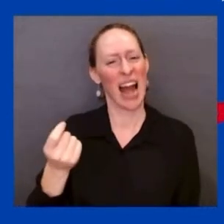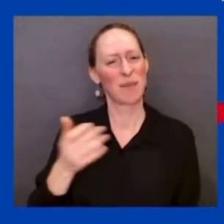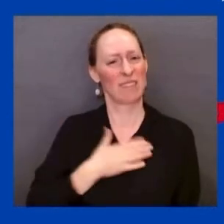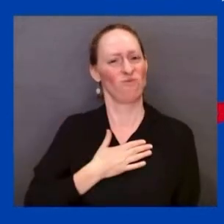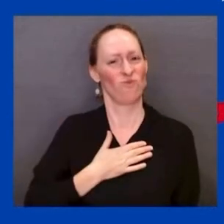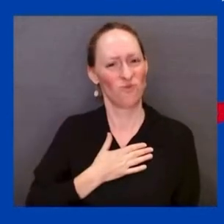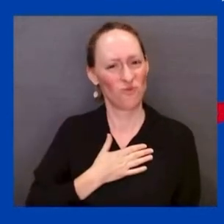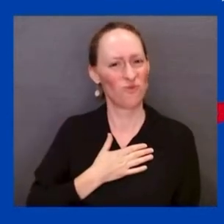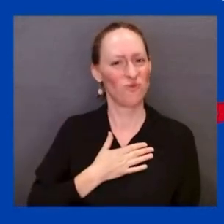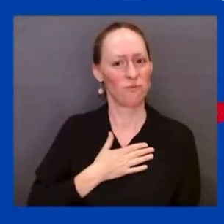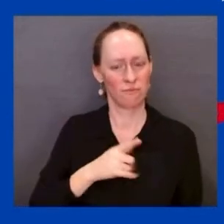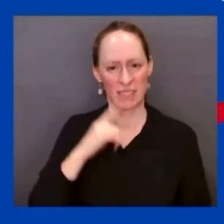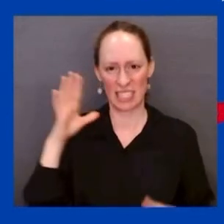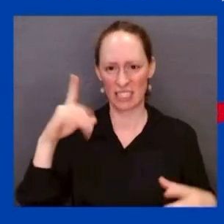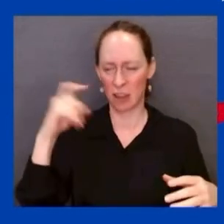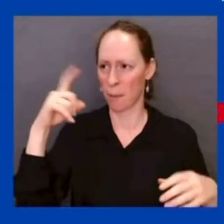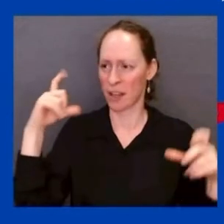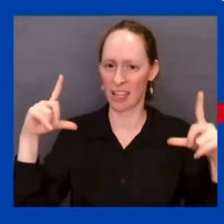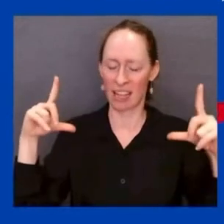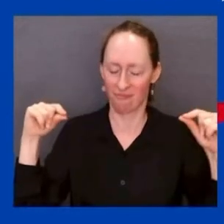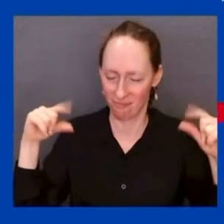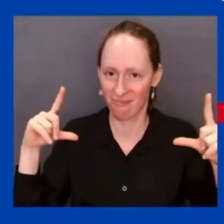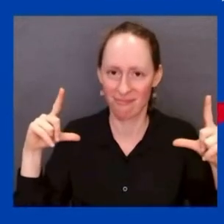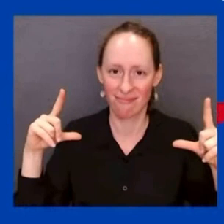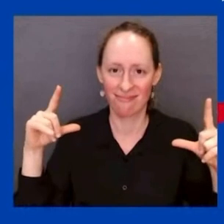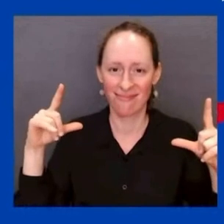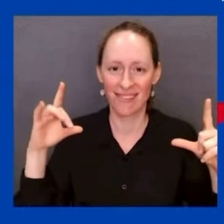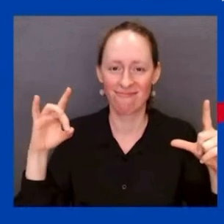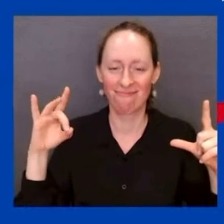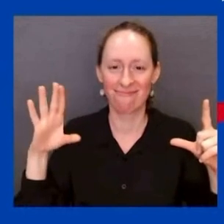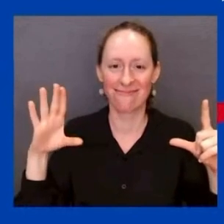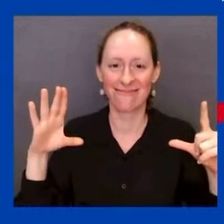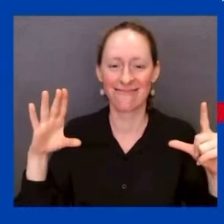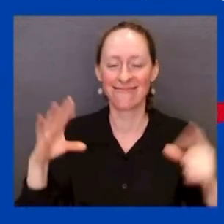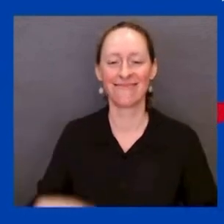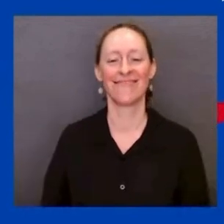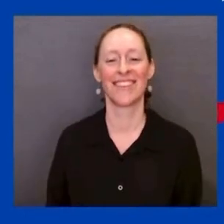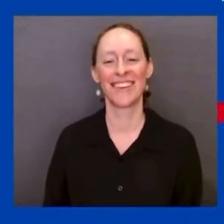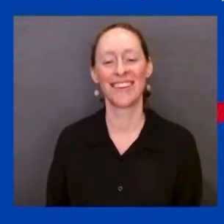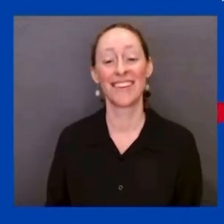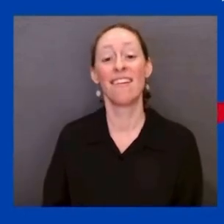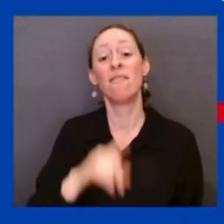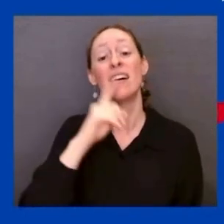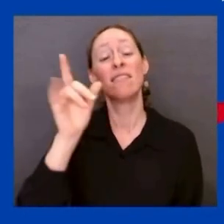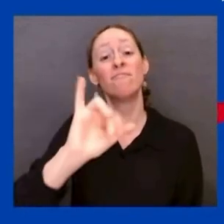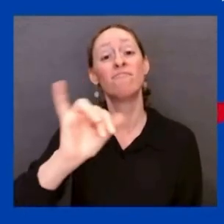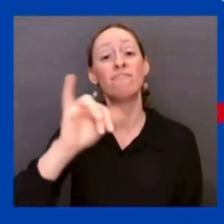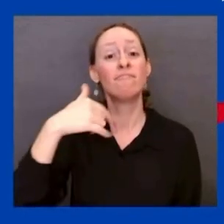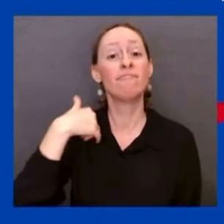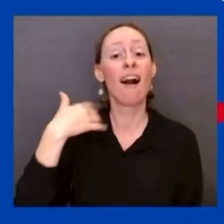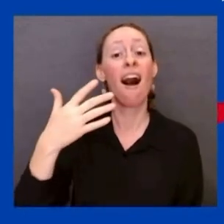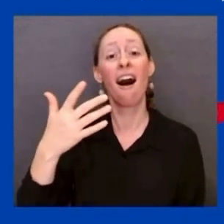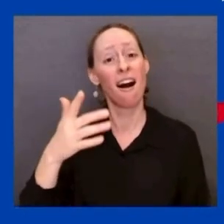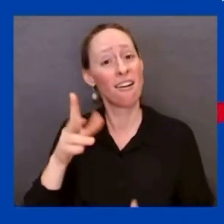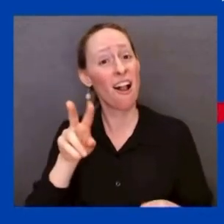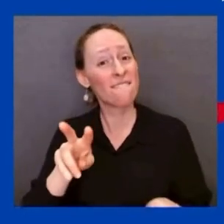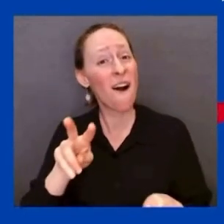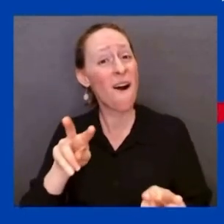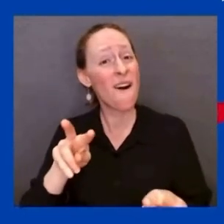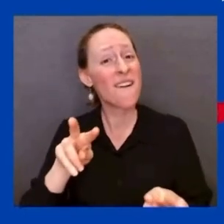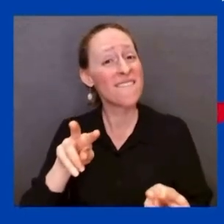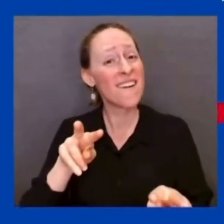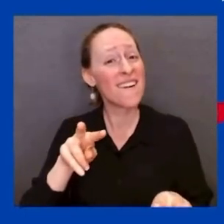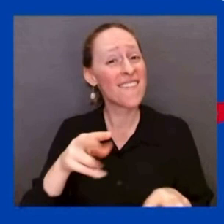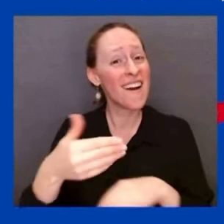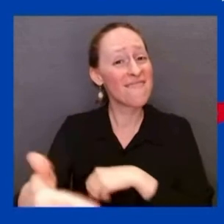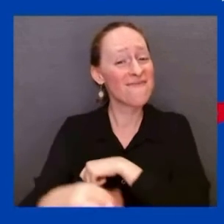But I always look forward to the year ahead, and I'm always, you know, I'm already checking my roles to see if my classes are full.